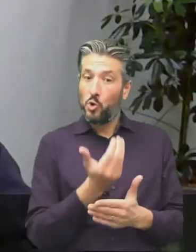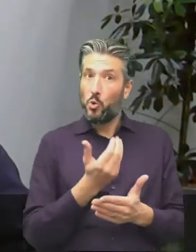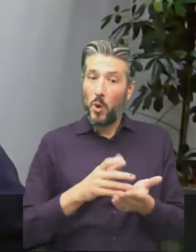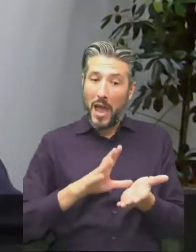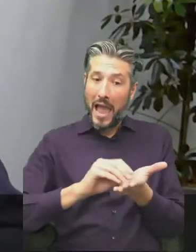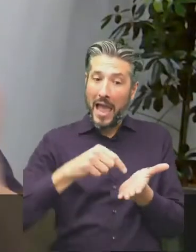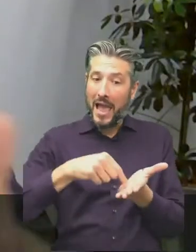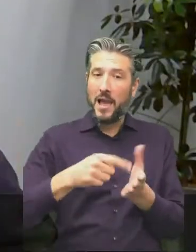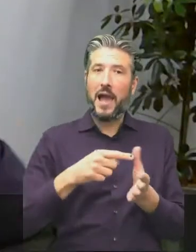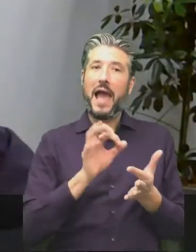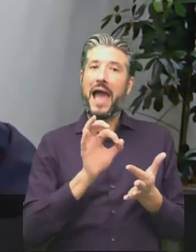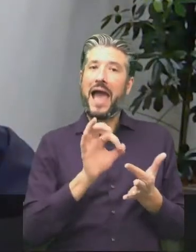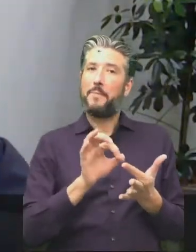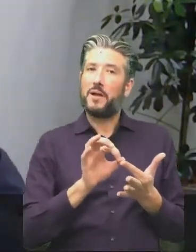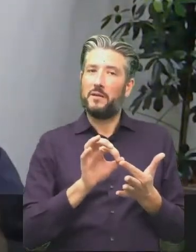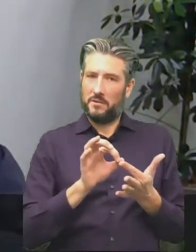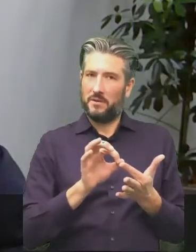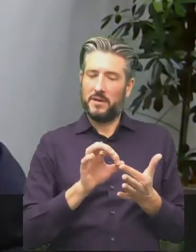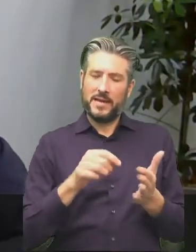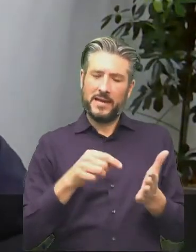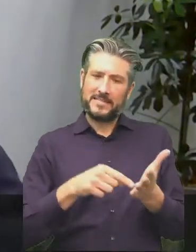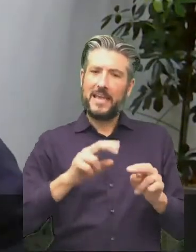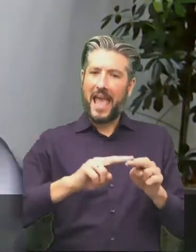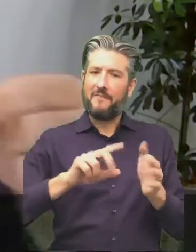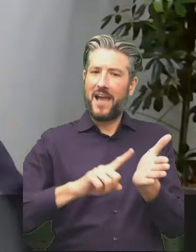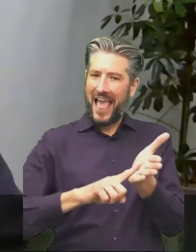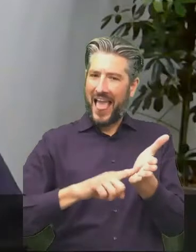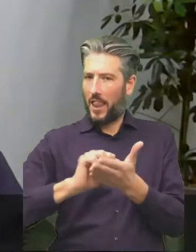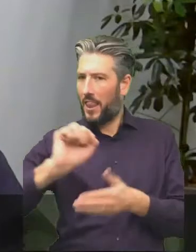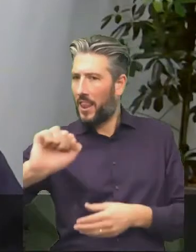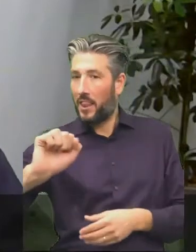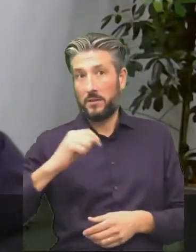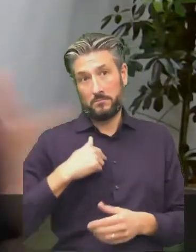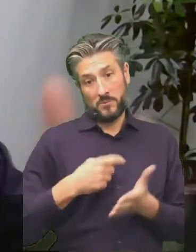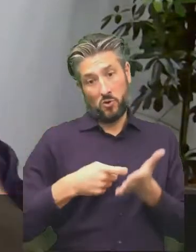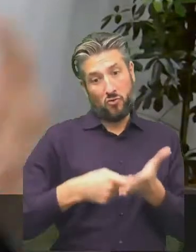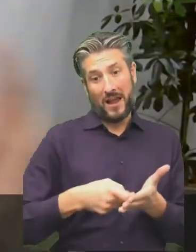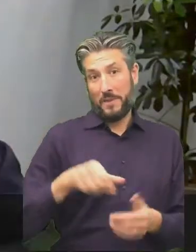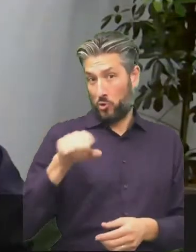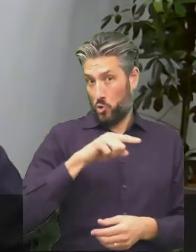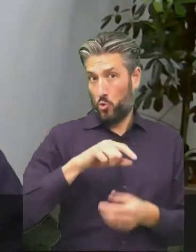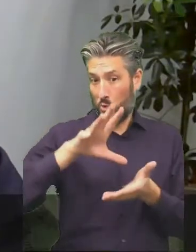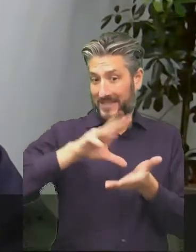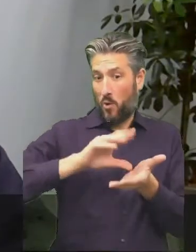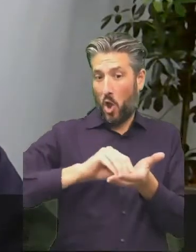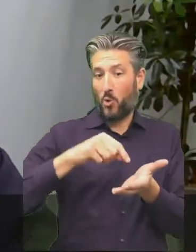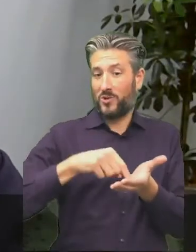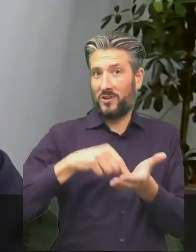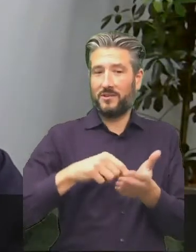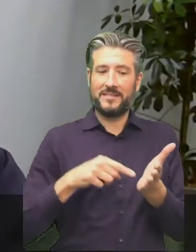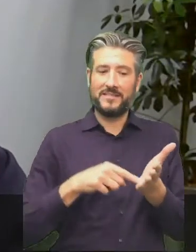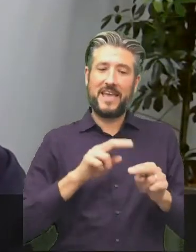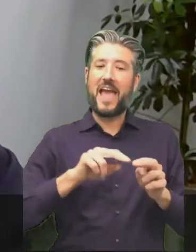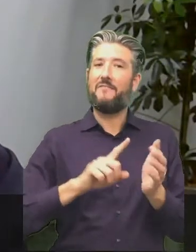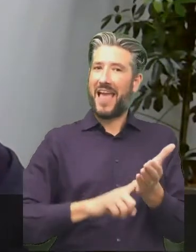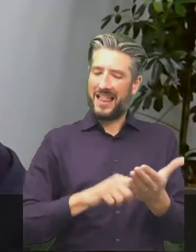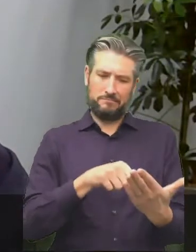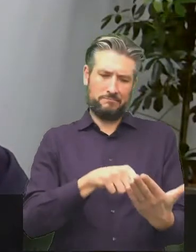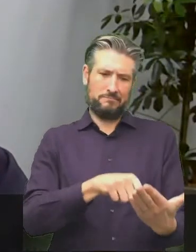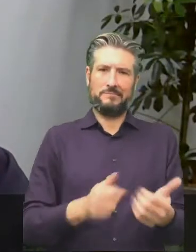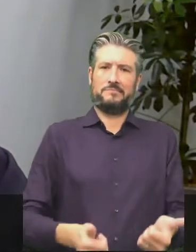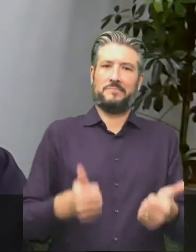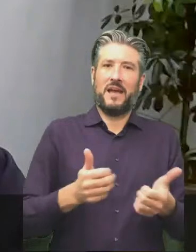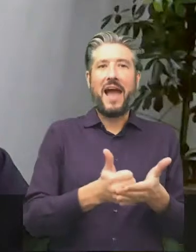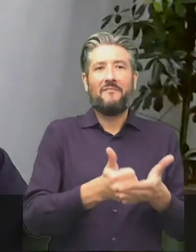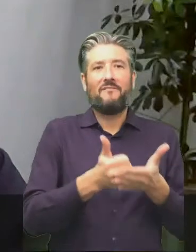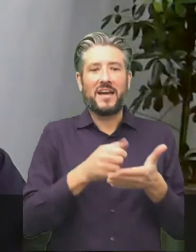to download now. It's a fantastic app which gives you really good advice about alternative ways to get around our great city.